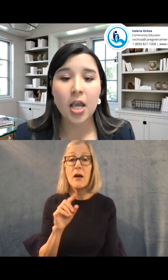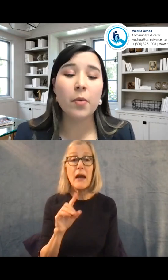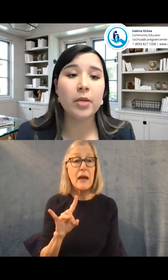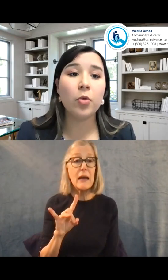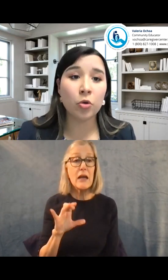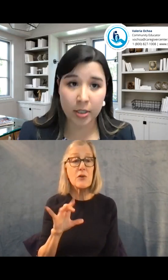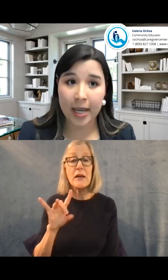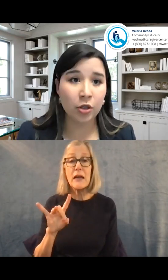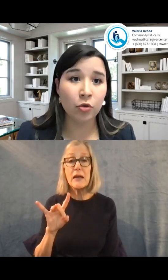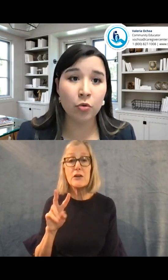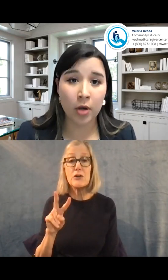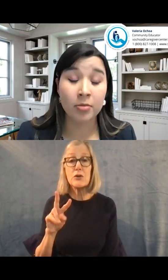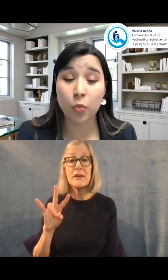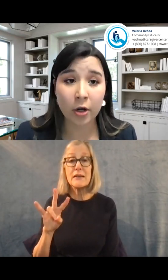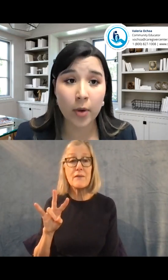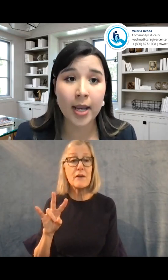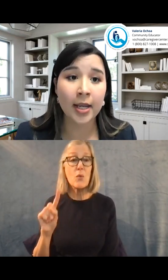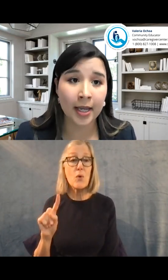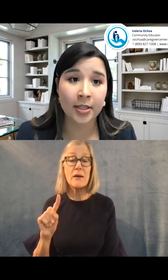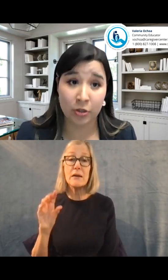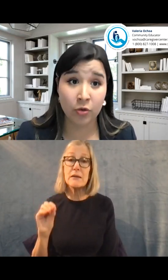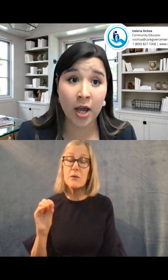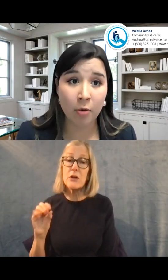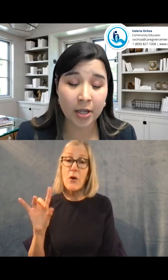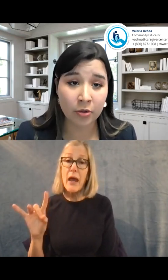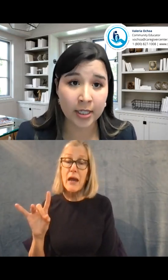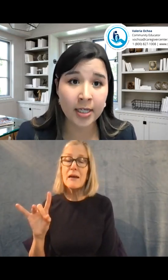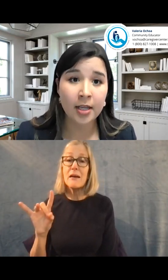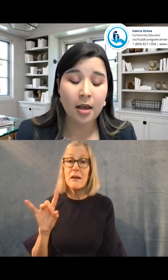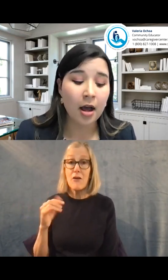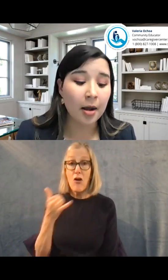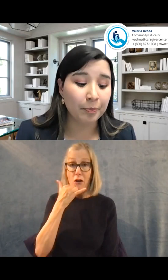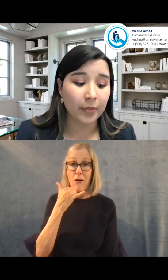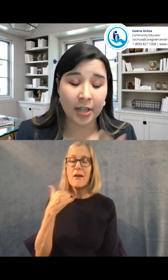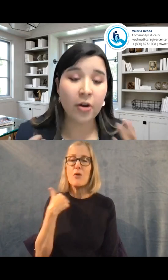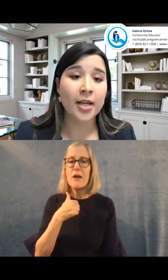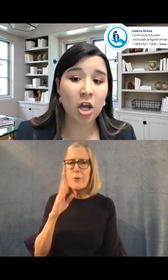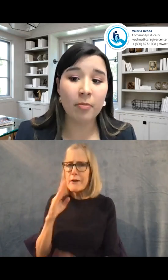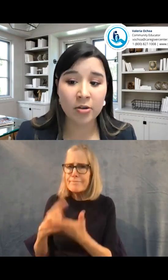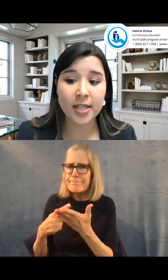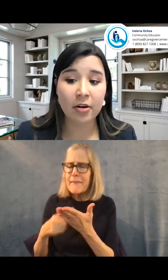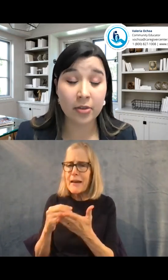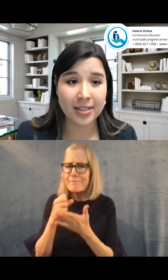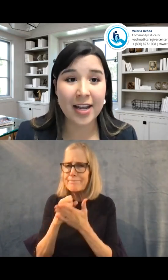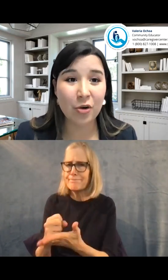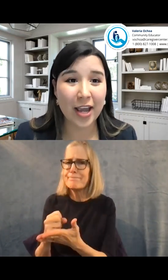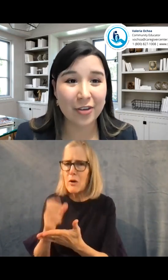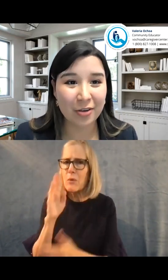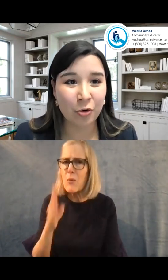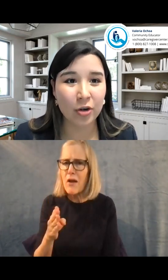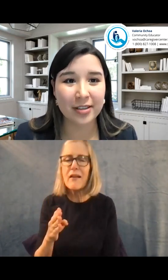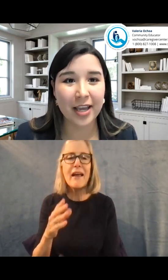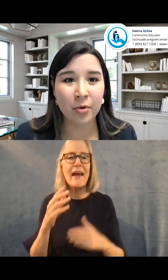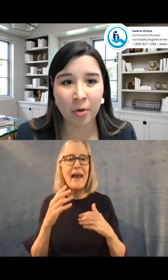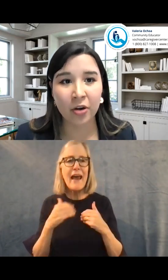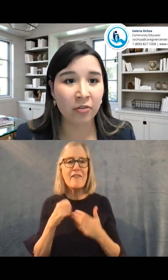800-827-1008, and we will get you squared away and get you the help that you need. There is help outside of the San Diego County,